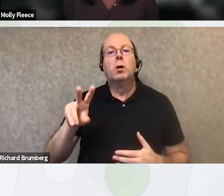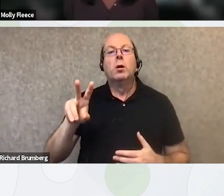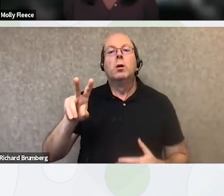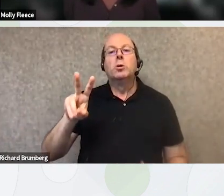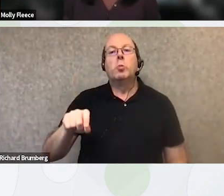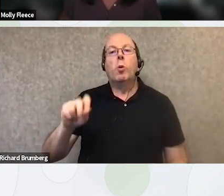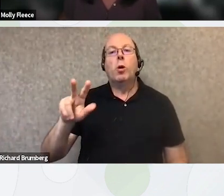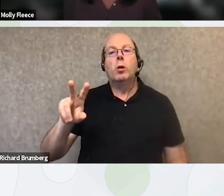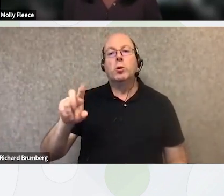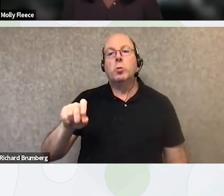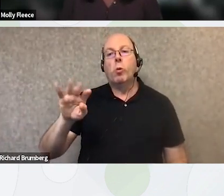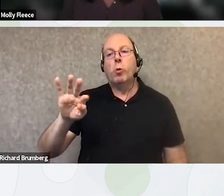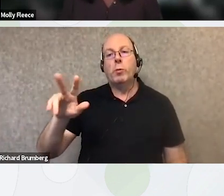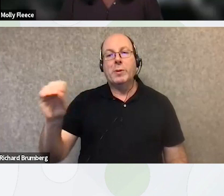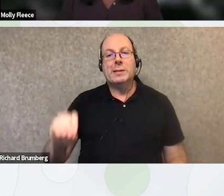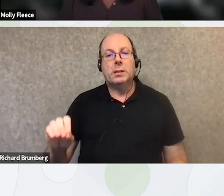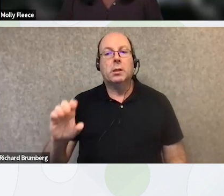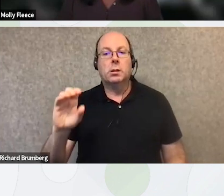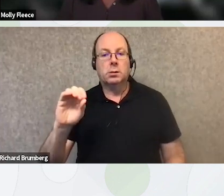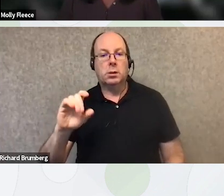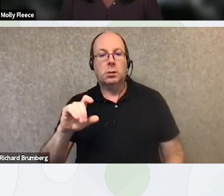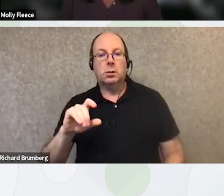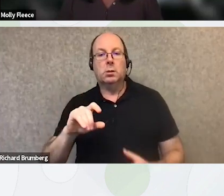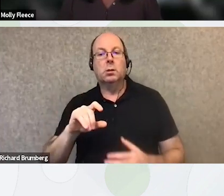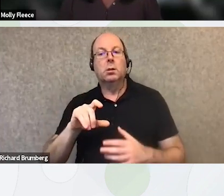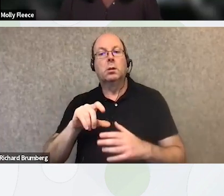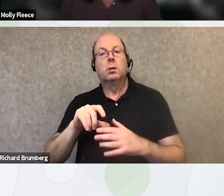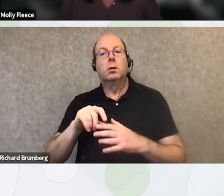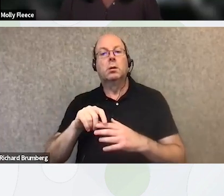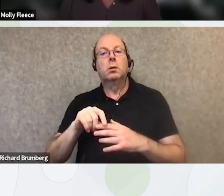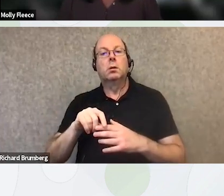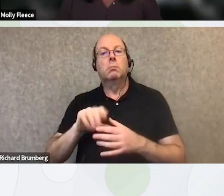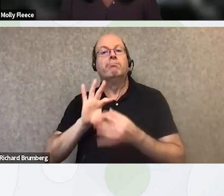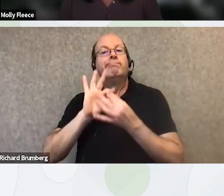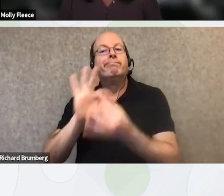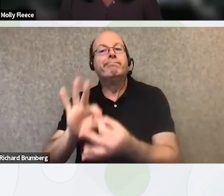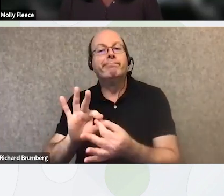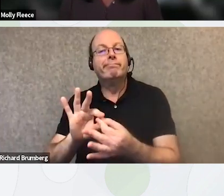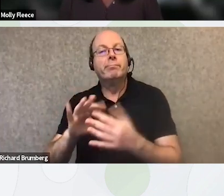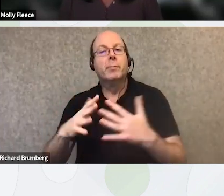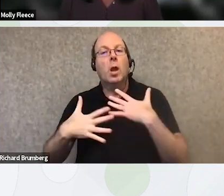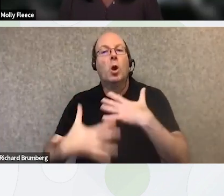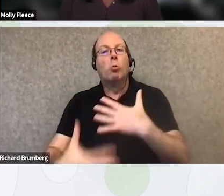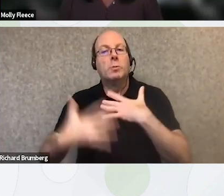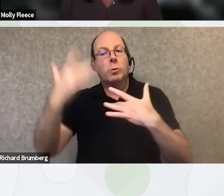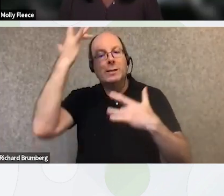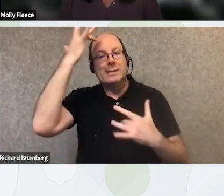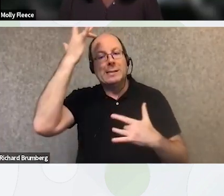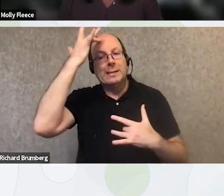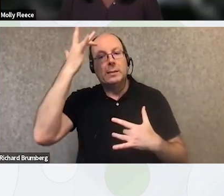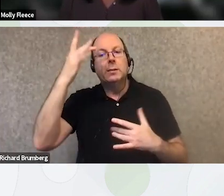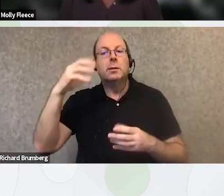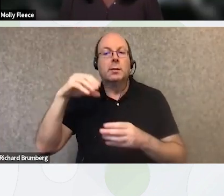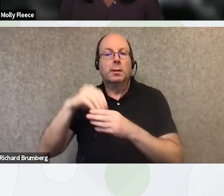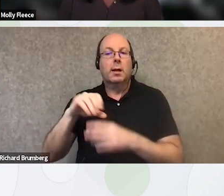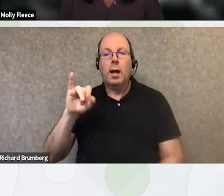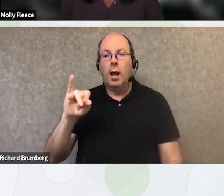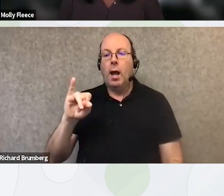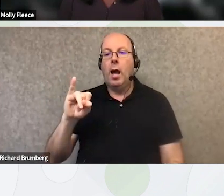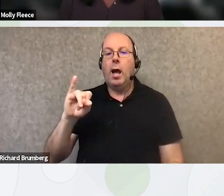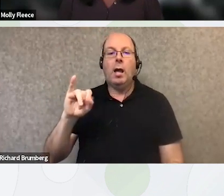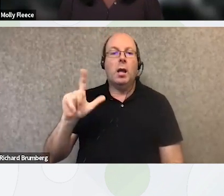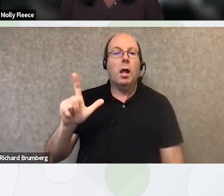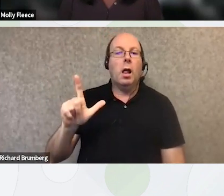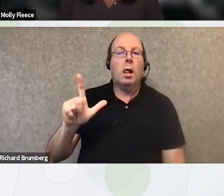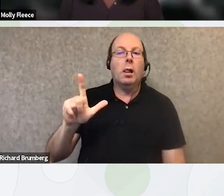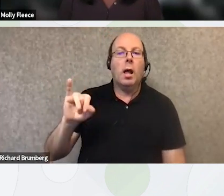visits reported through this network were due to respiratory illnesses, including ILI. It has